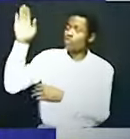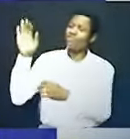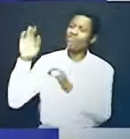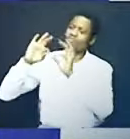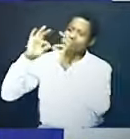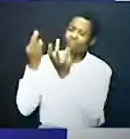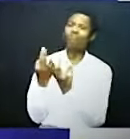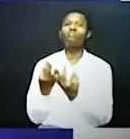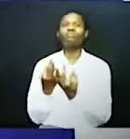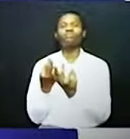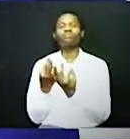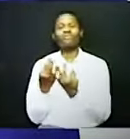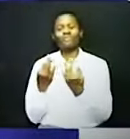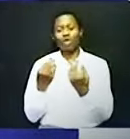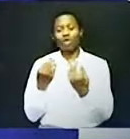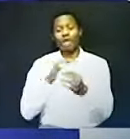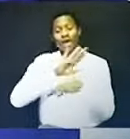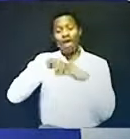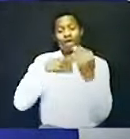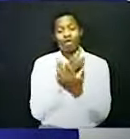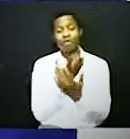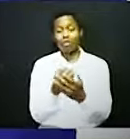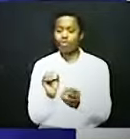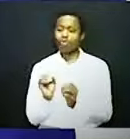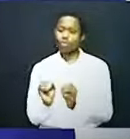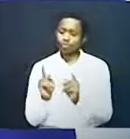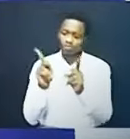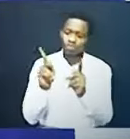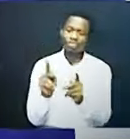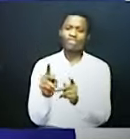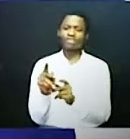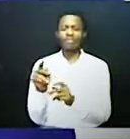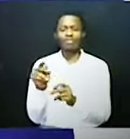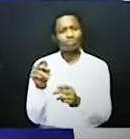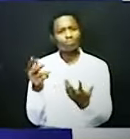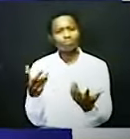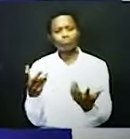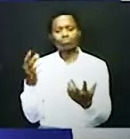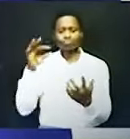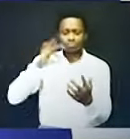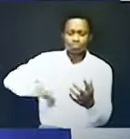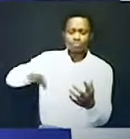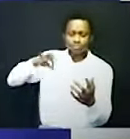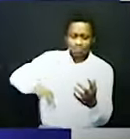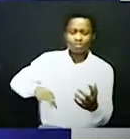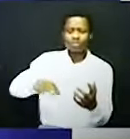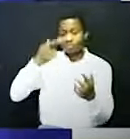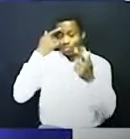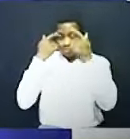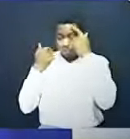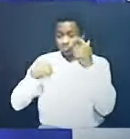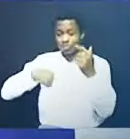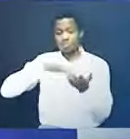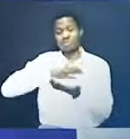We have all the privileges and responsibilities because we are real sons of the mighty